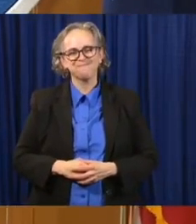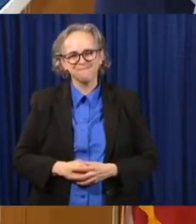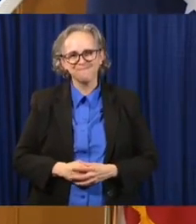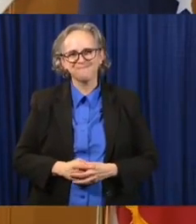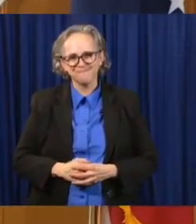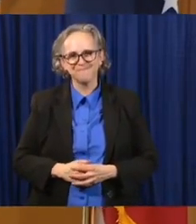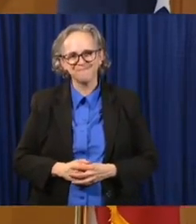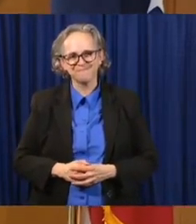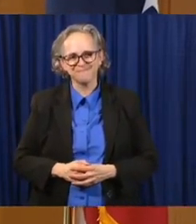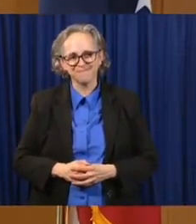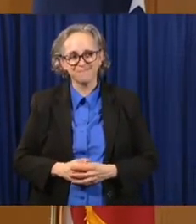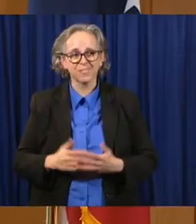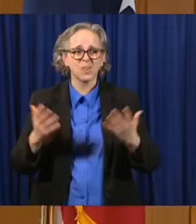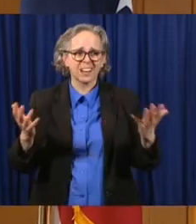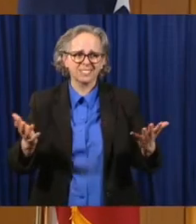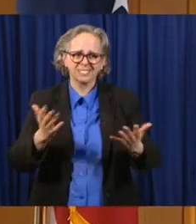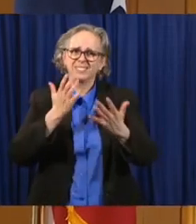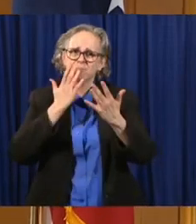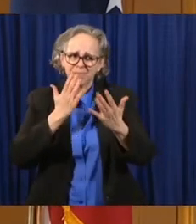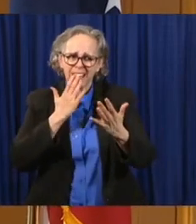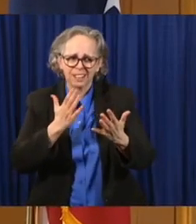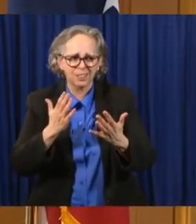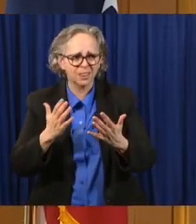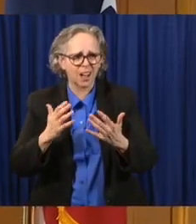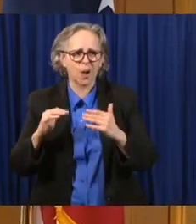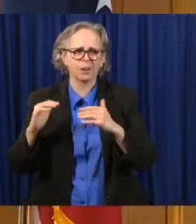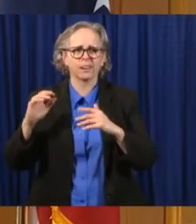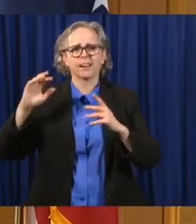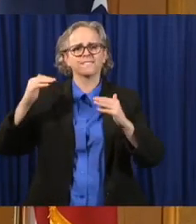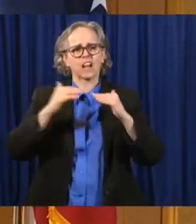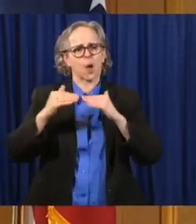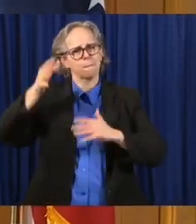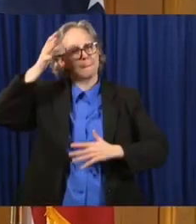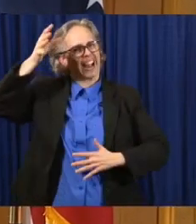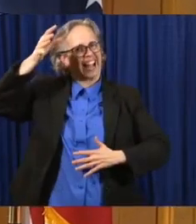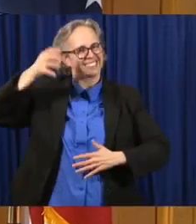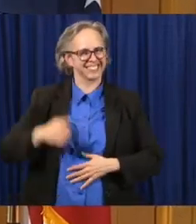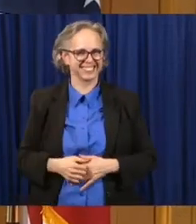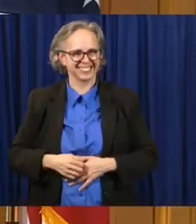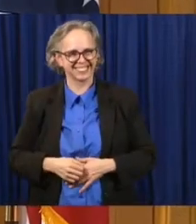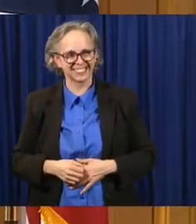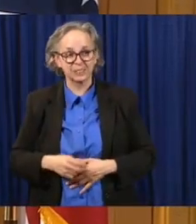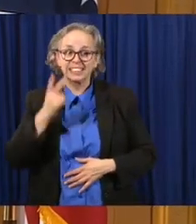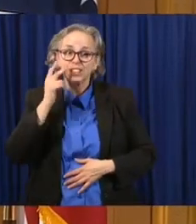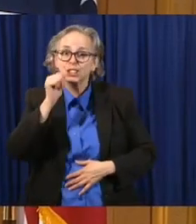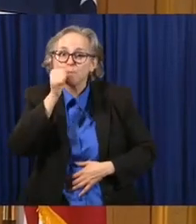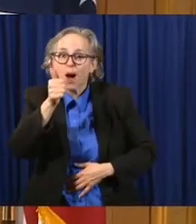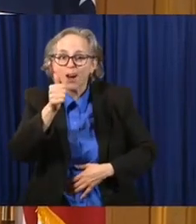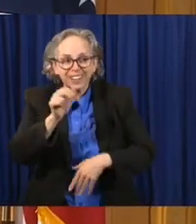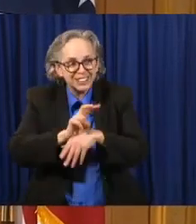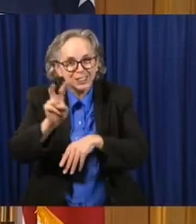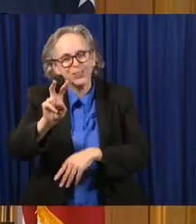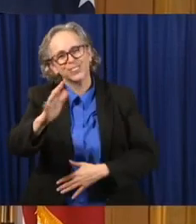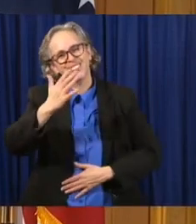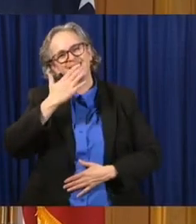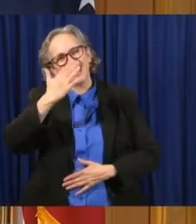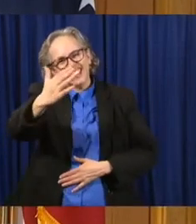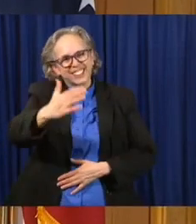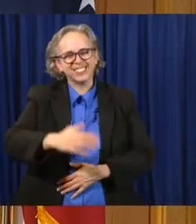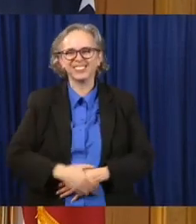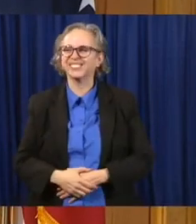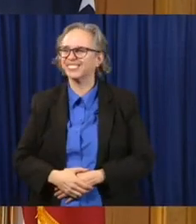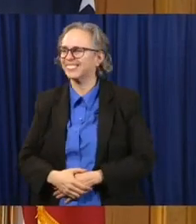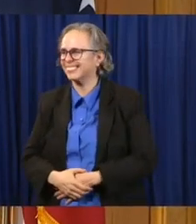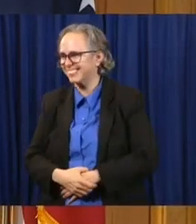Well, we thank our fellow Buckeyes, and we'll see you all tomorrow at 2 o'clock. Thank you. You've been